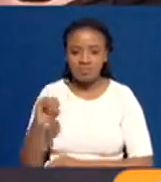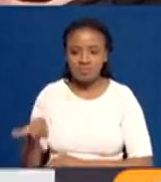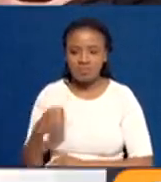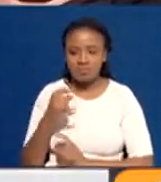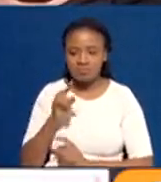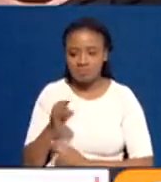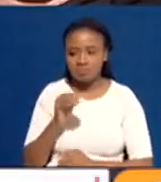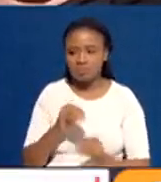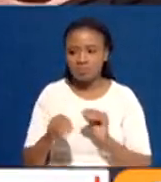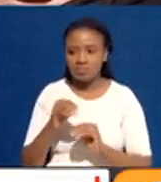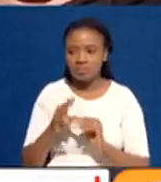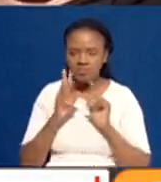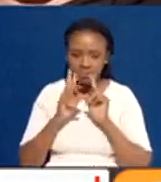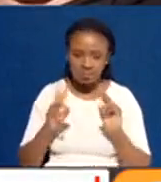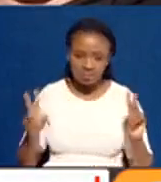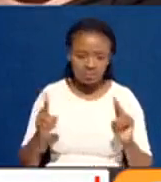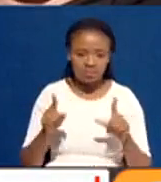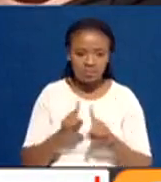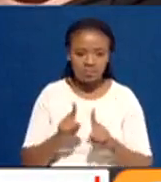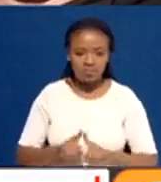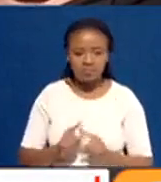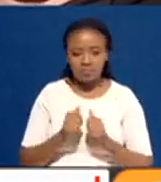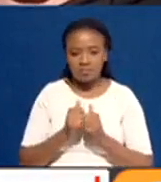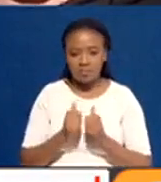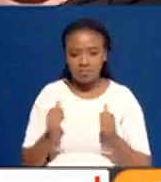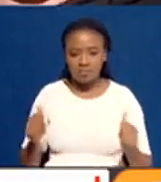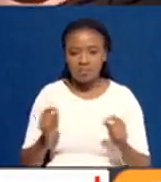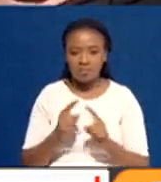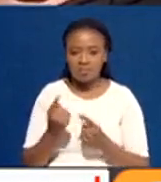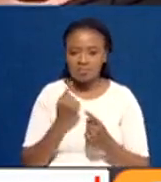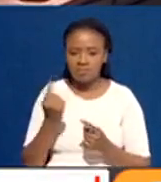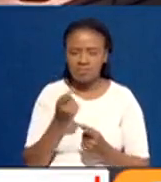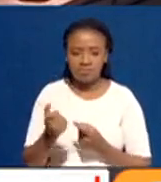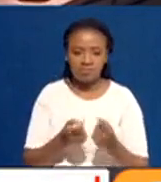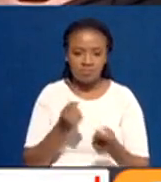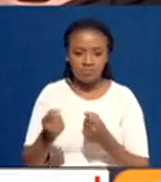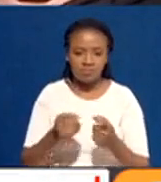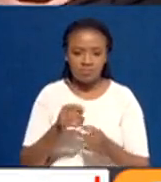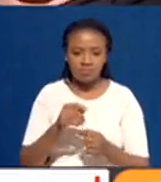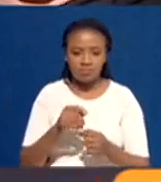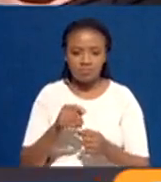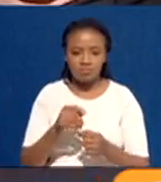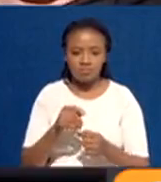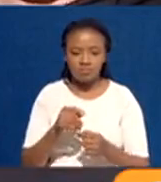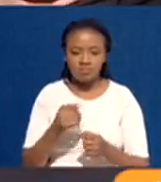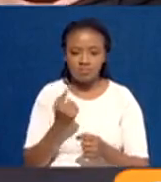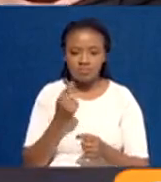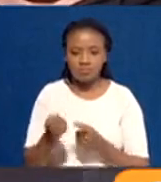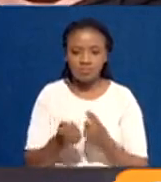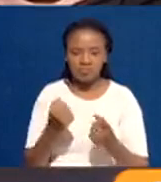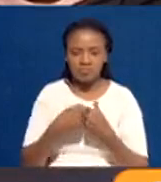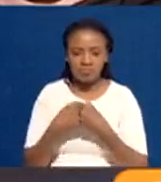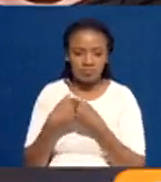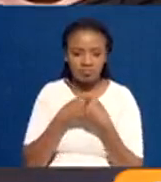been peaceful, it has been flowing, just a few challenges with the transport, the logistics